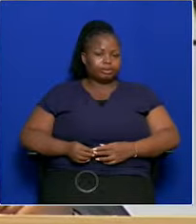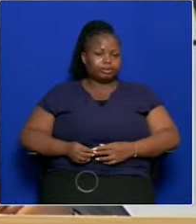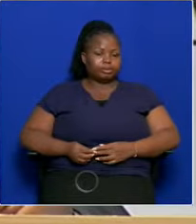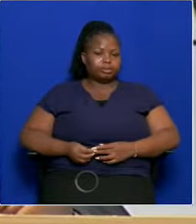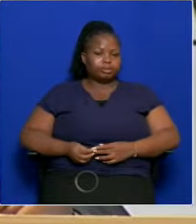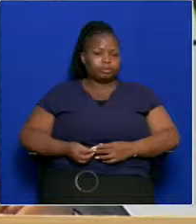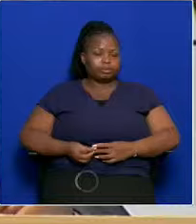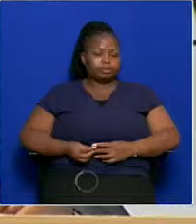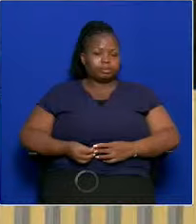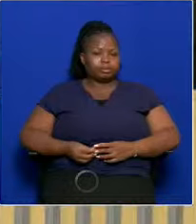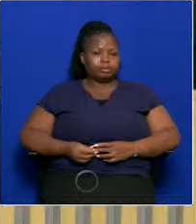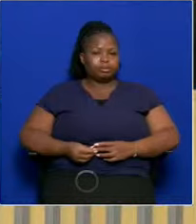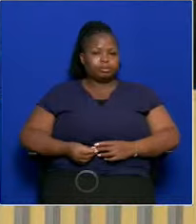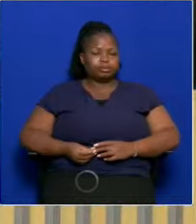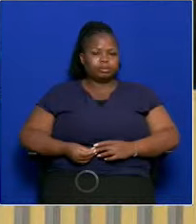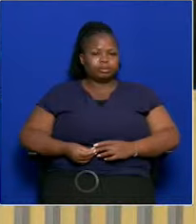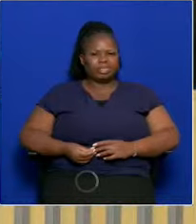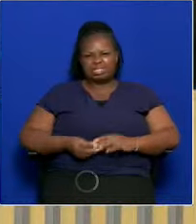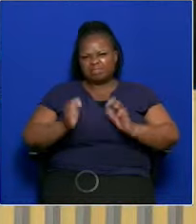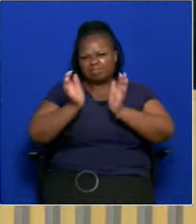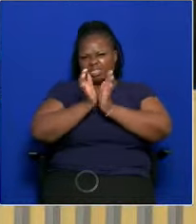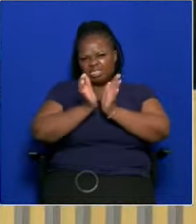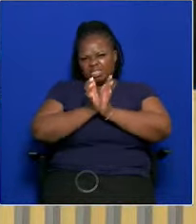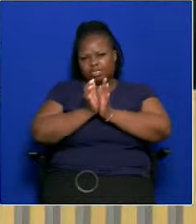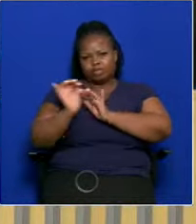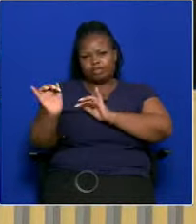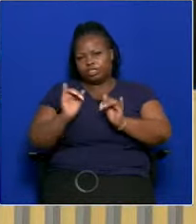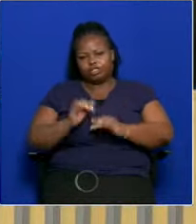A meeting invitation.